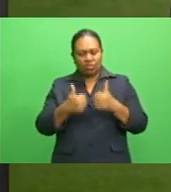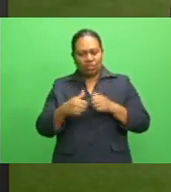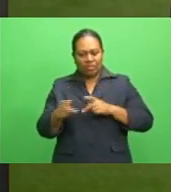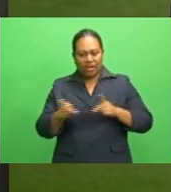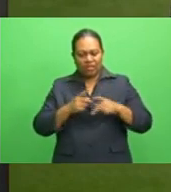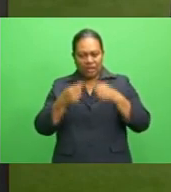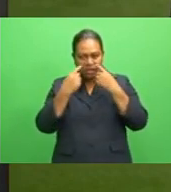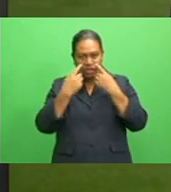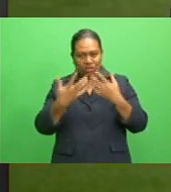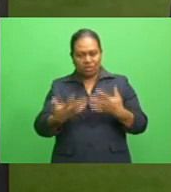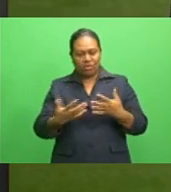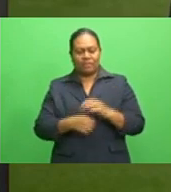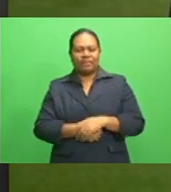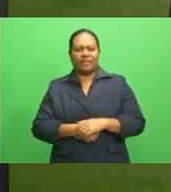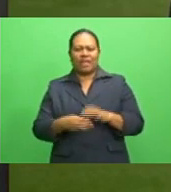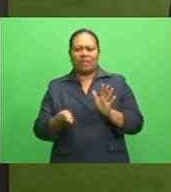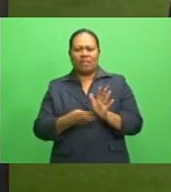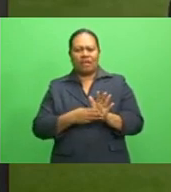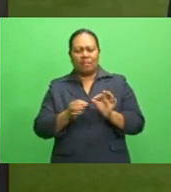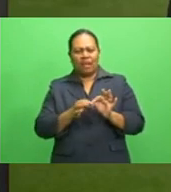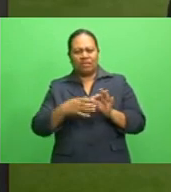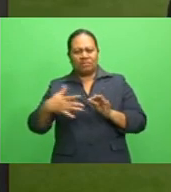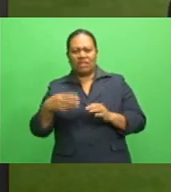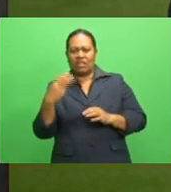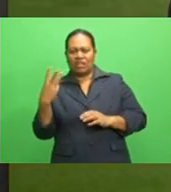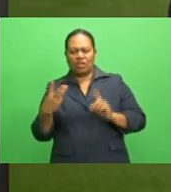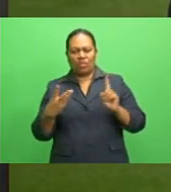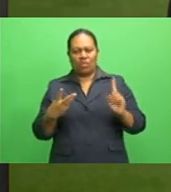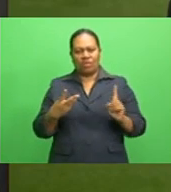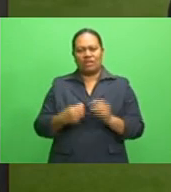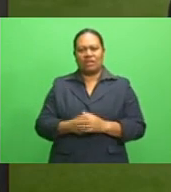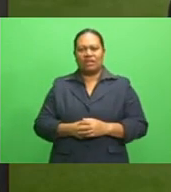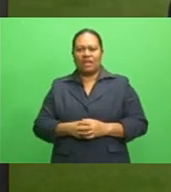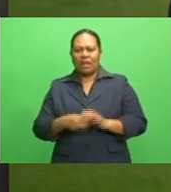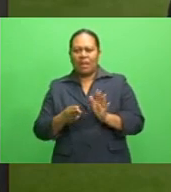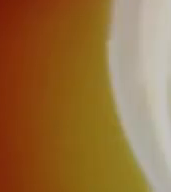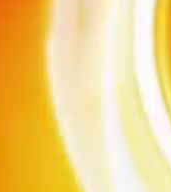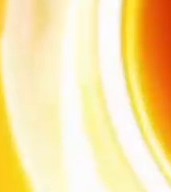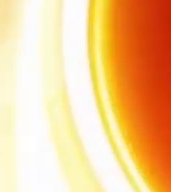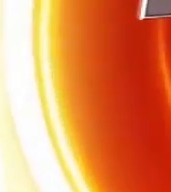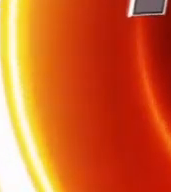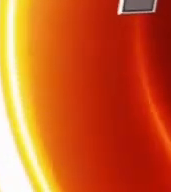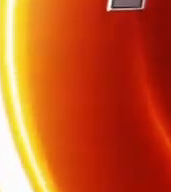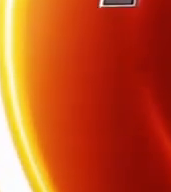Lionel Messi. Barca won 3-1, and this goal by Messi was the pick of the lot.